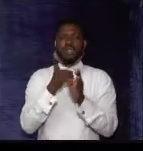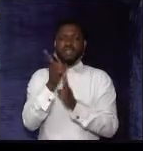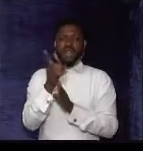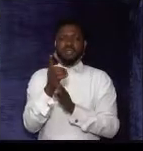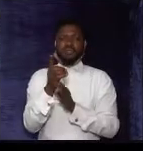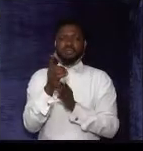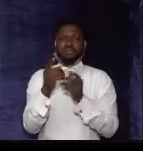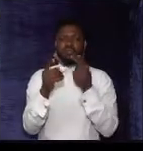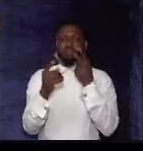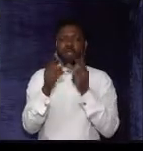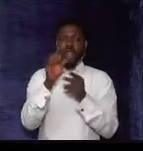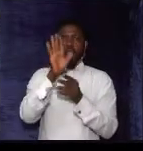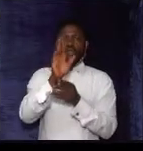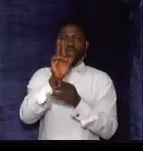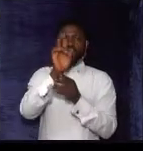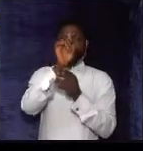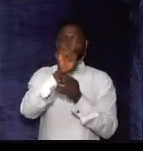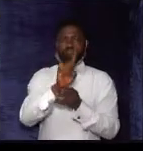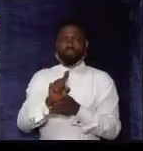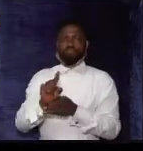That means in this case, this is your U.